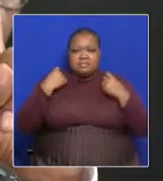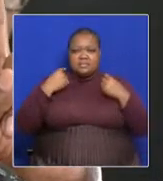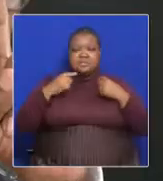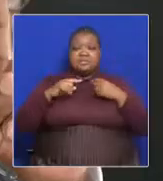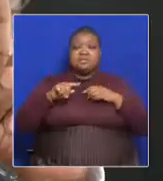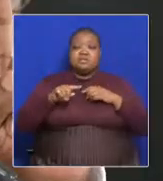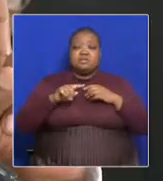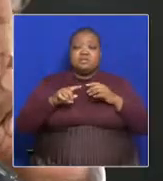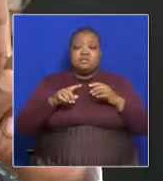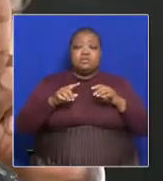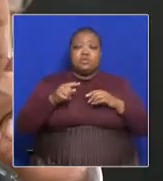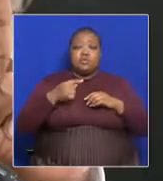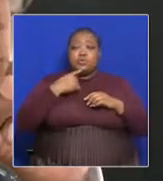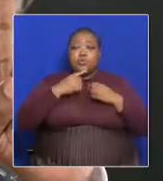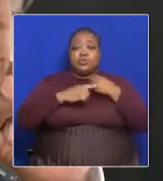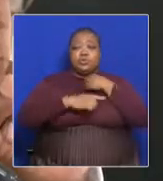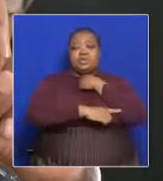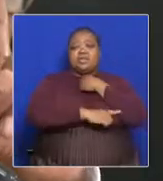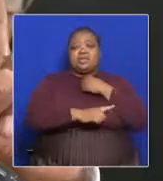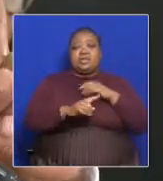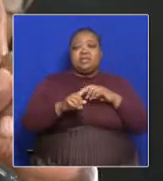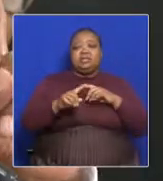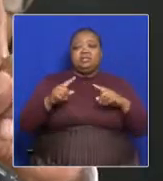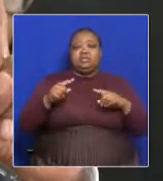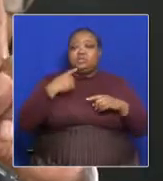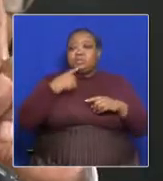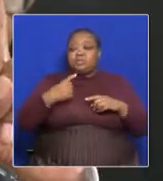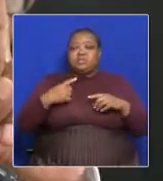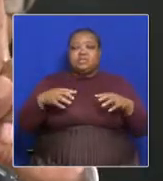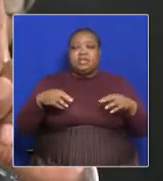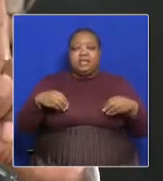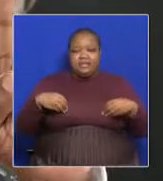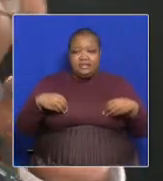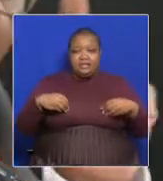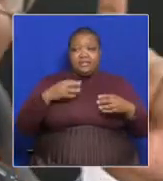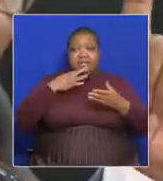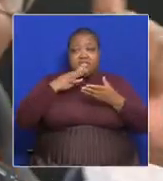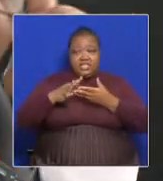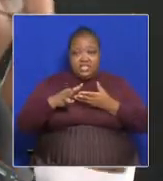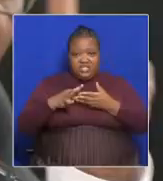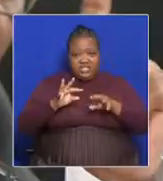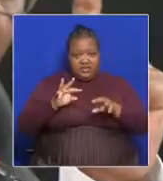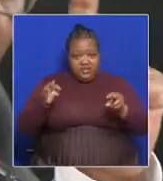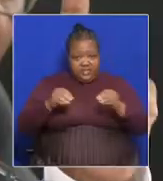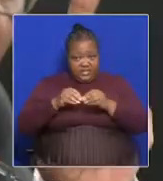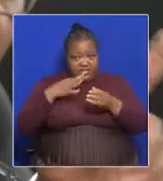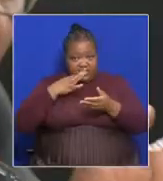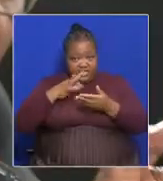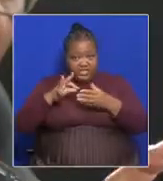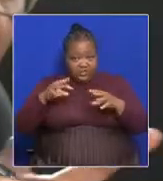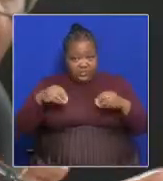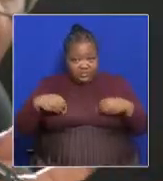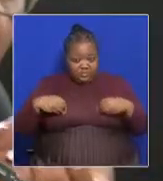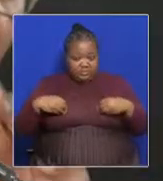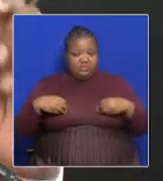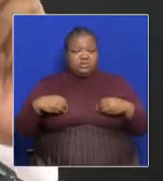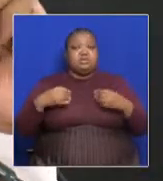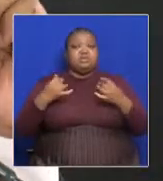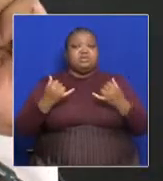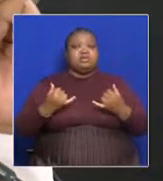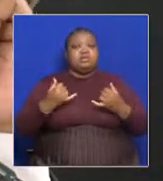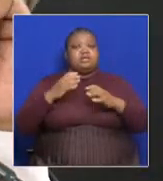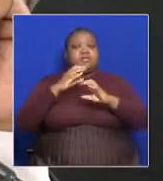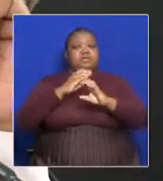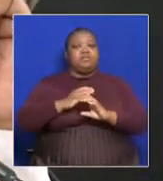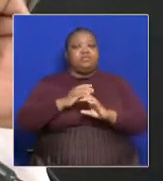you accept everything that I'm suggesting to you. So when we look at that, and we look at the fact that you could have removed